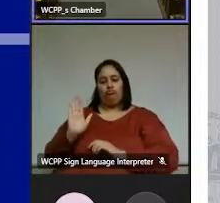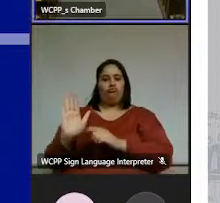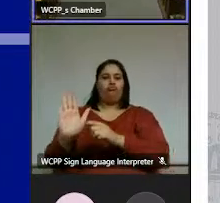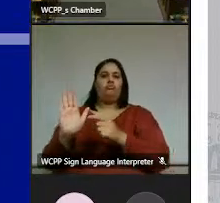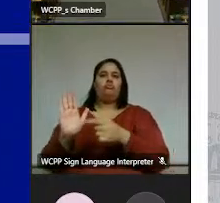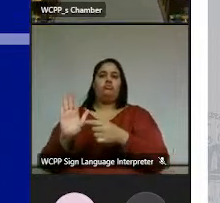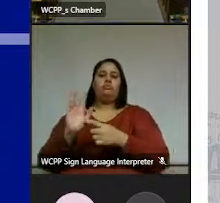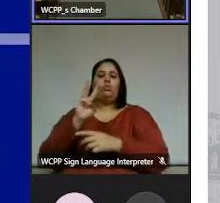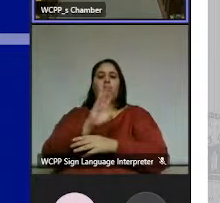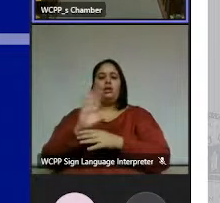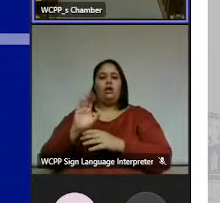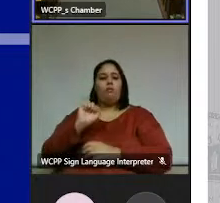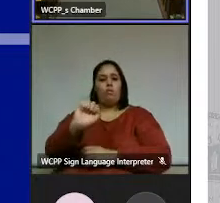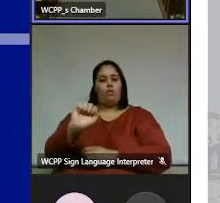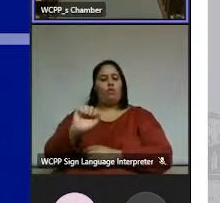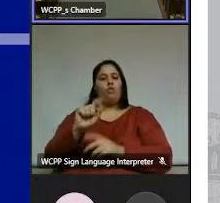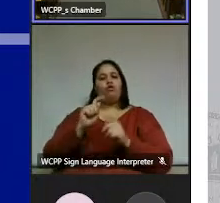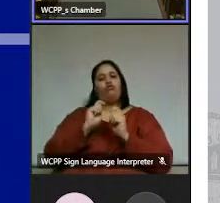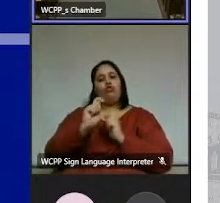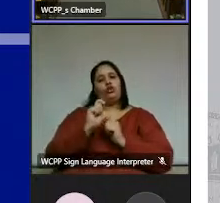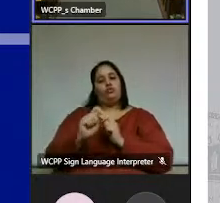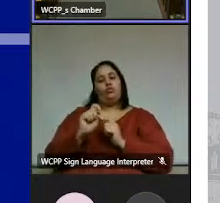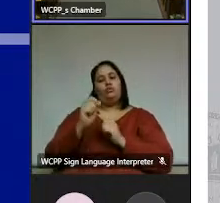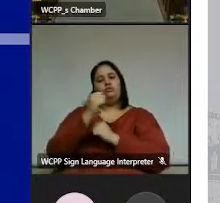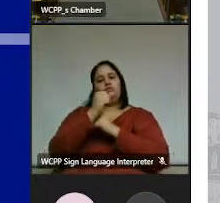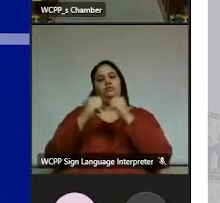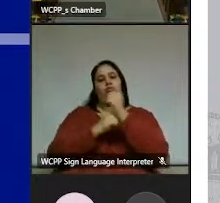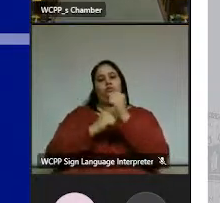Cape Transport Infrastructure Bill.